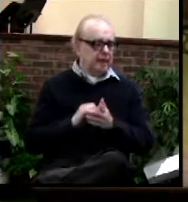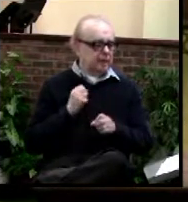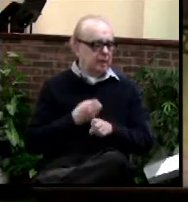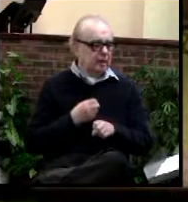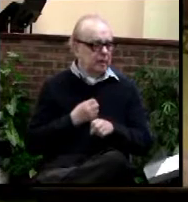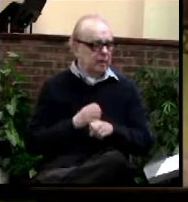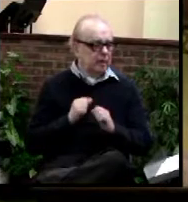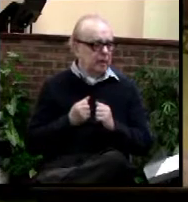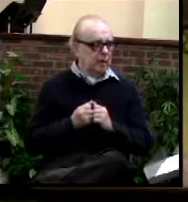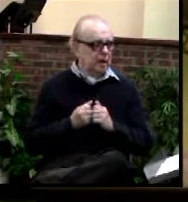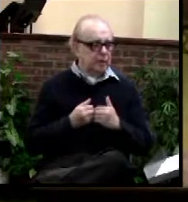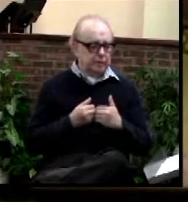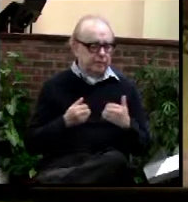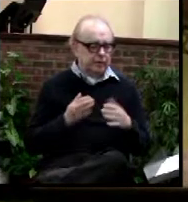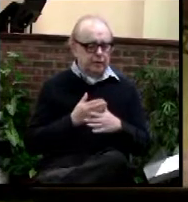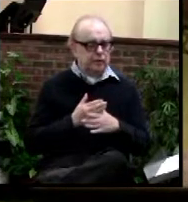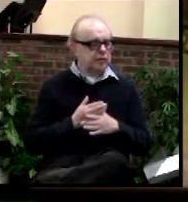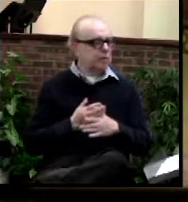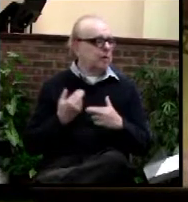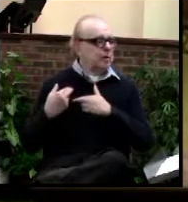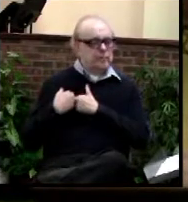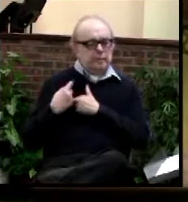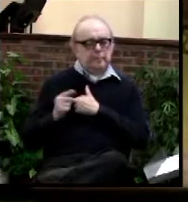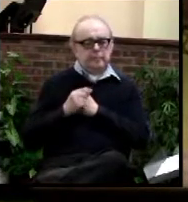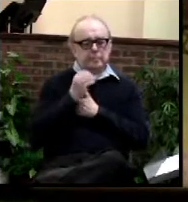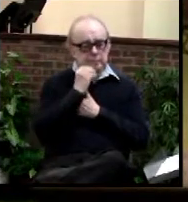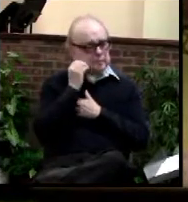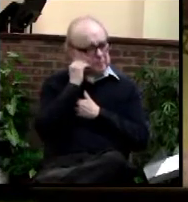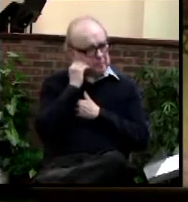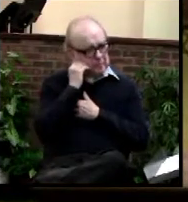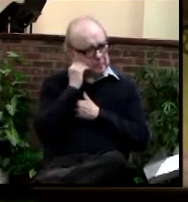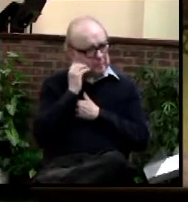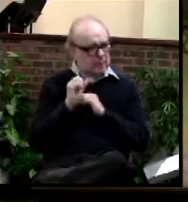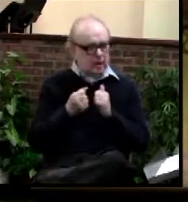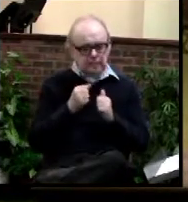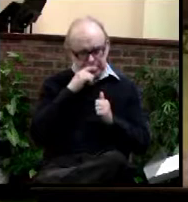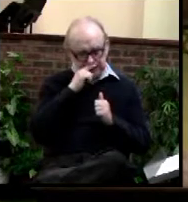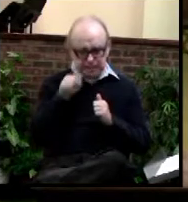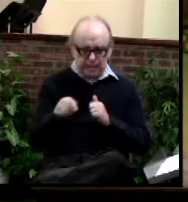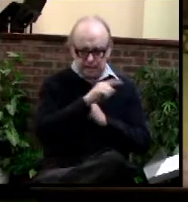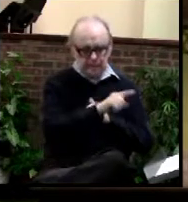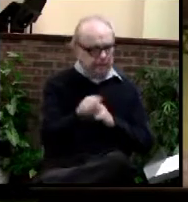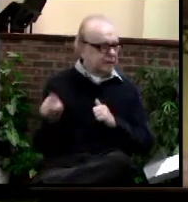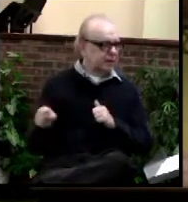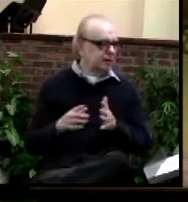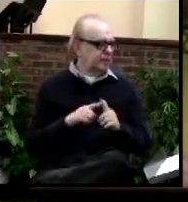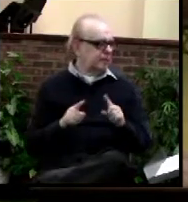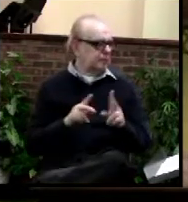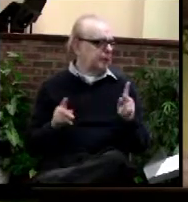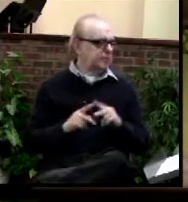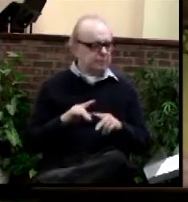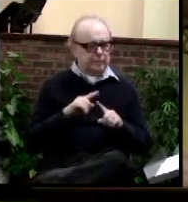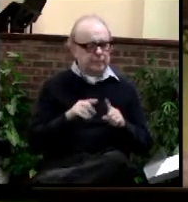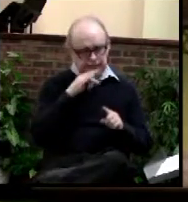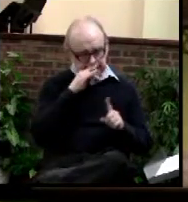split responsibilities in the house? How are you going to take this kid here and this kid there? Okay? So